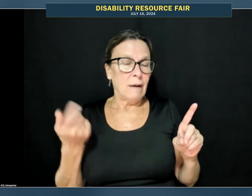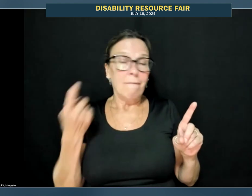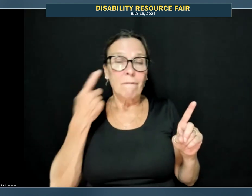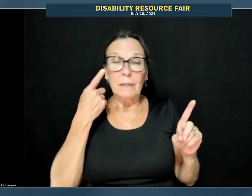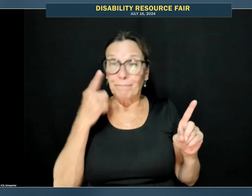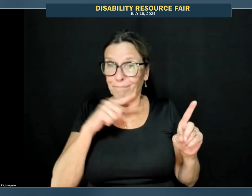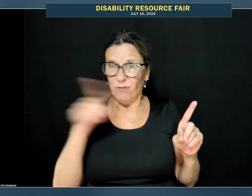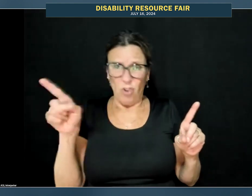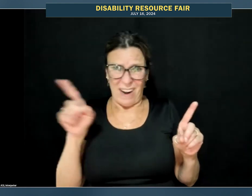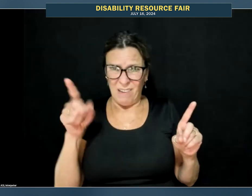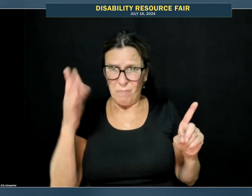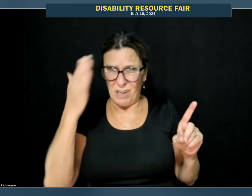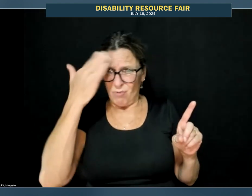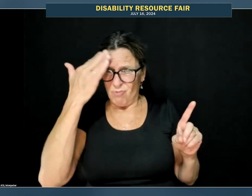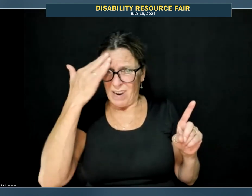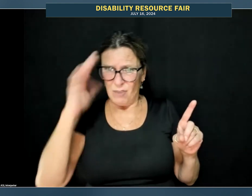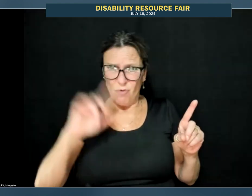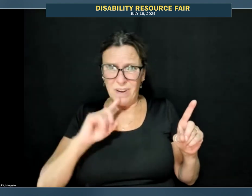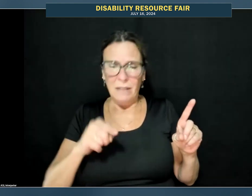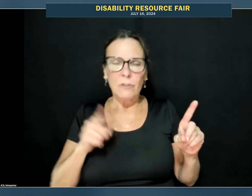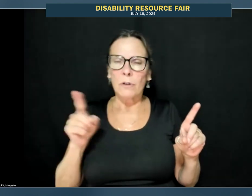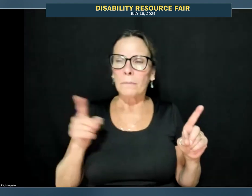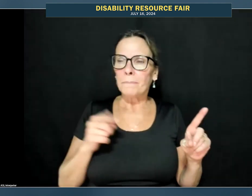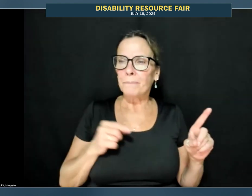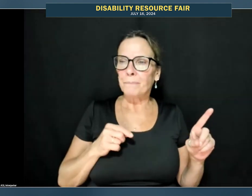know, for forcing